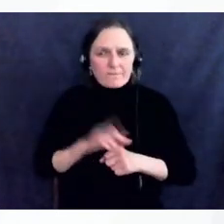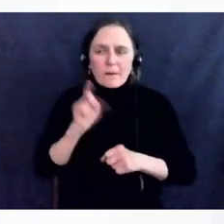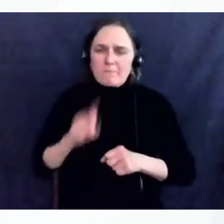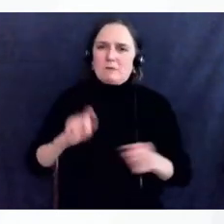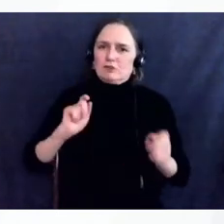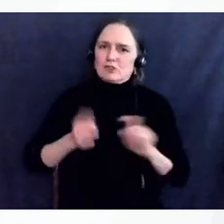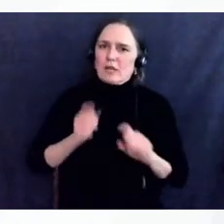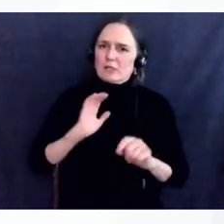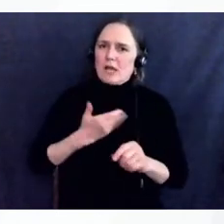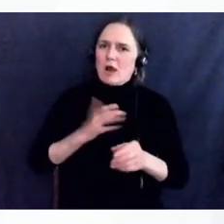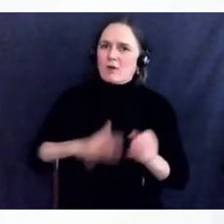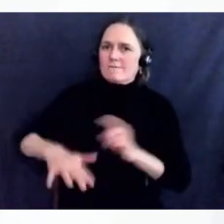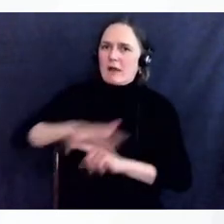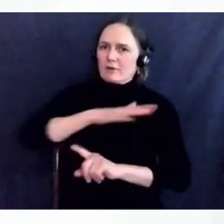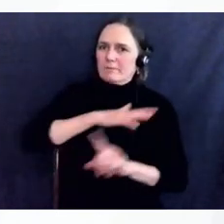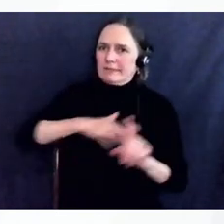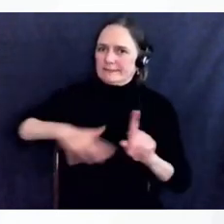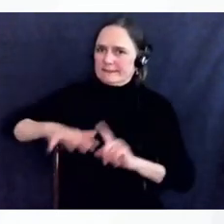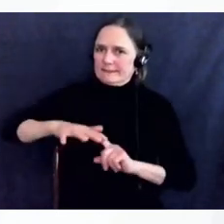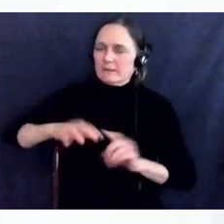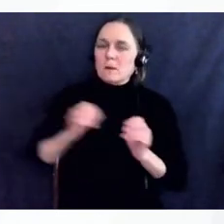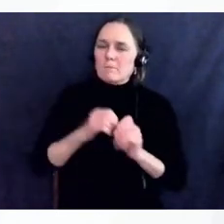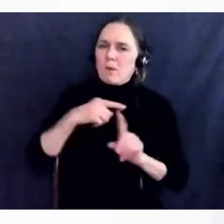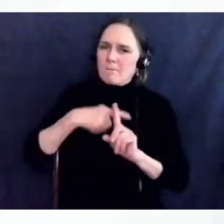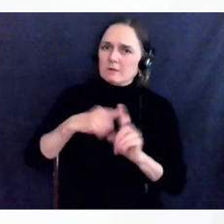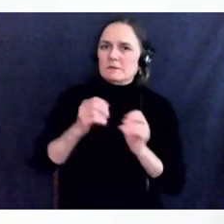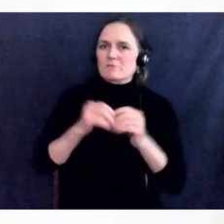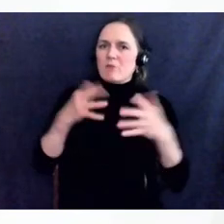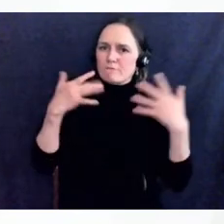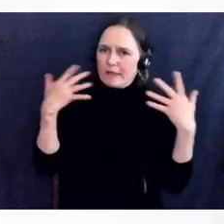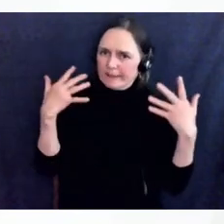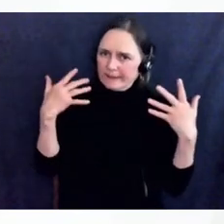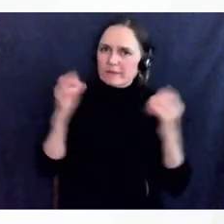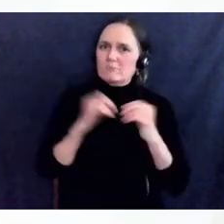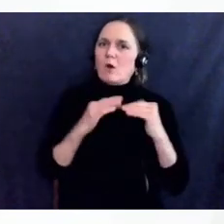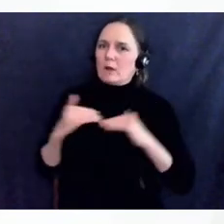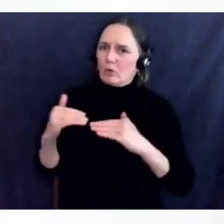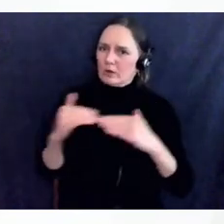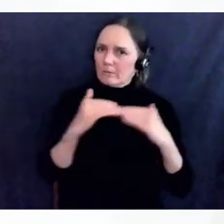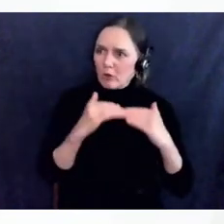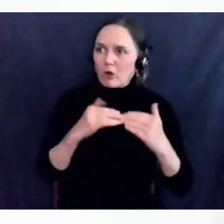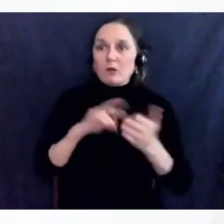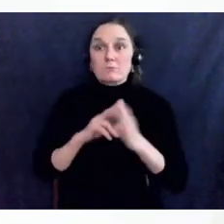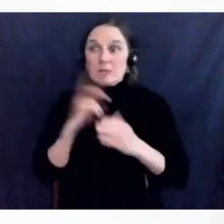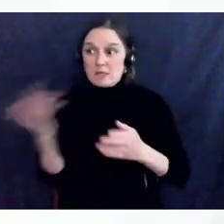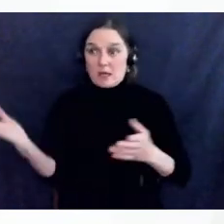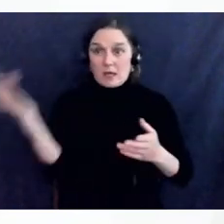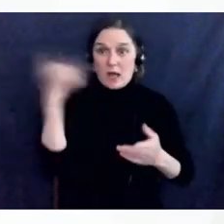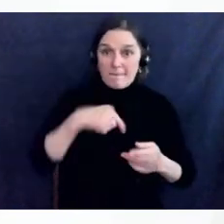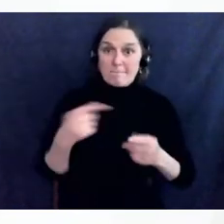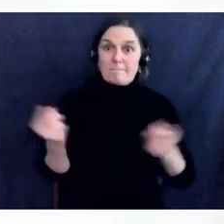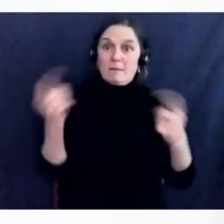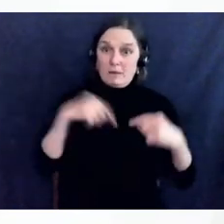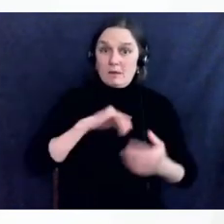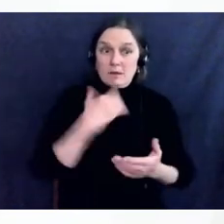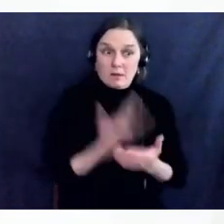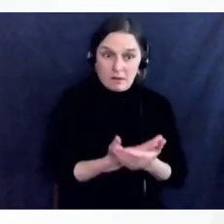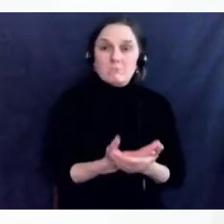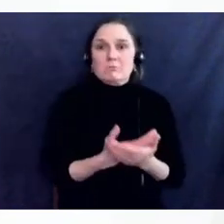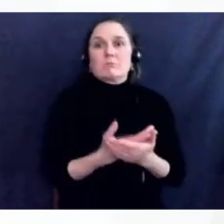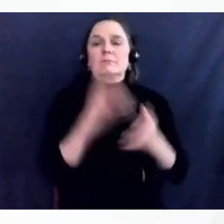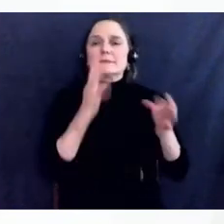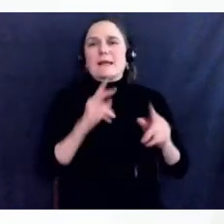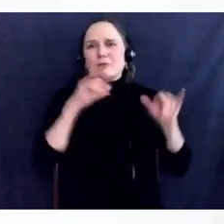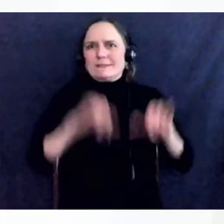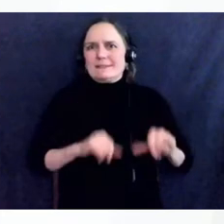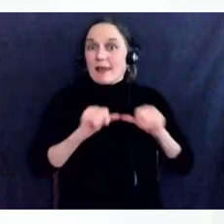of the Race and Equity Committee to address the following. First, how can we improve the onboarding process for new